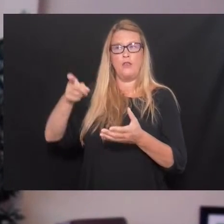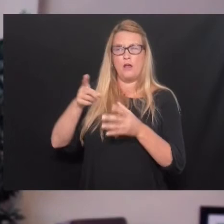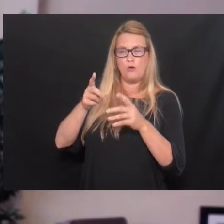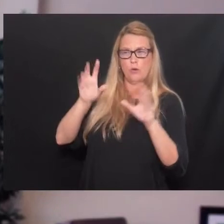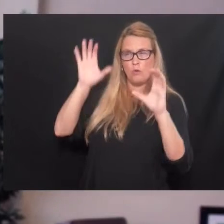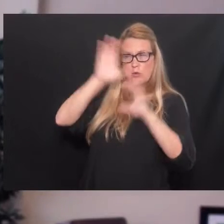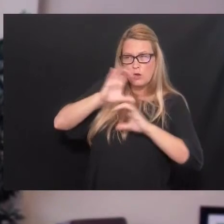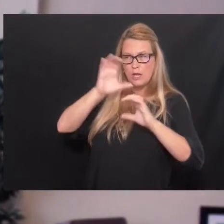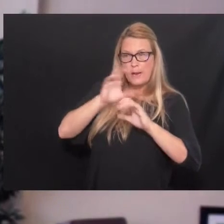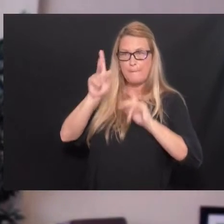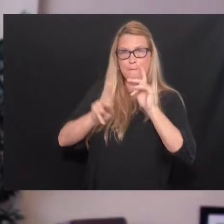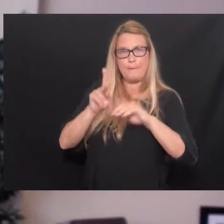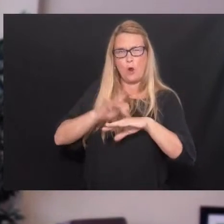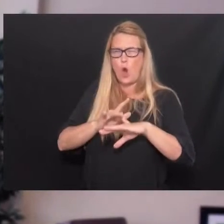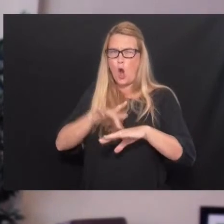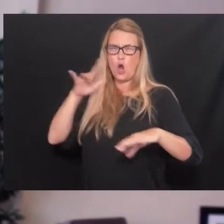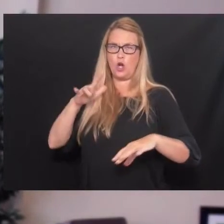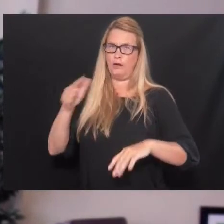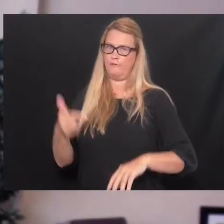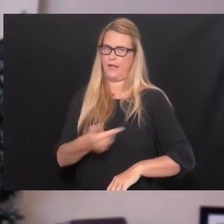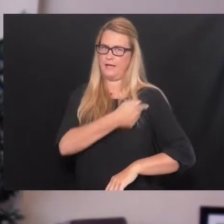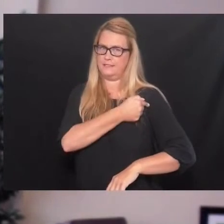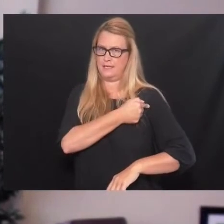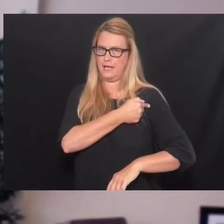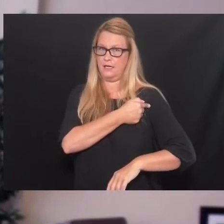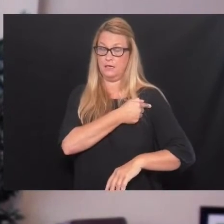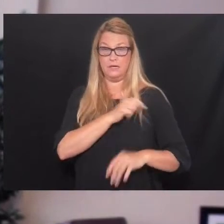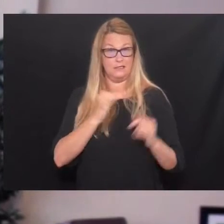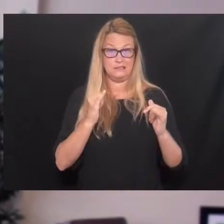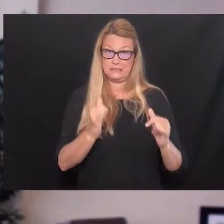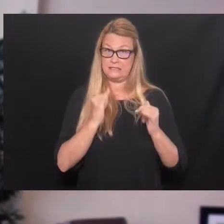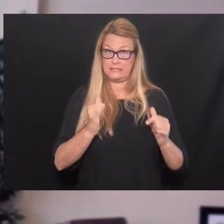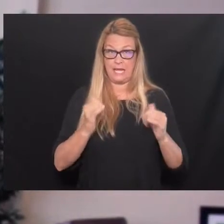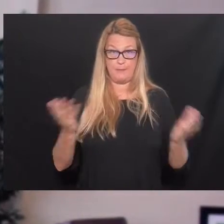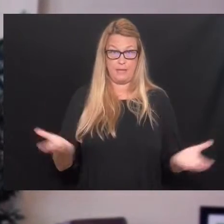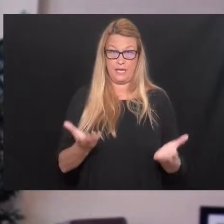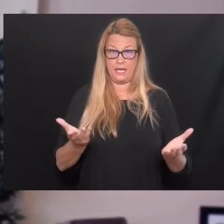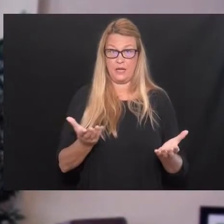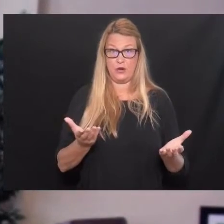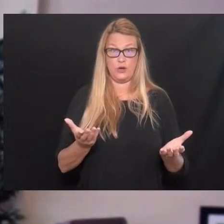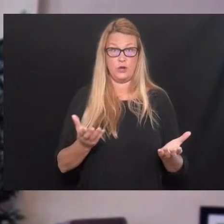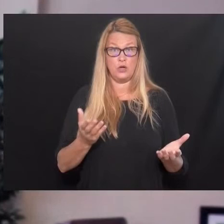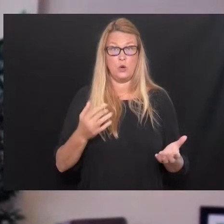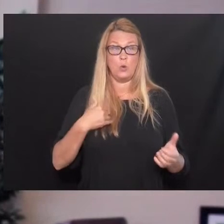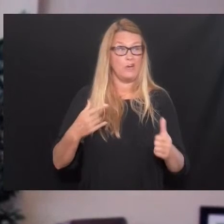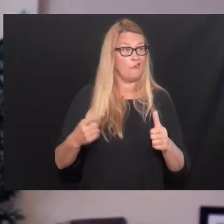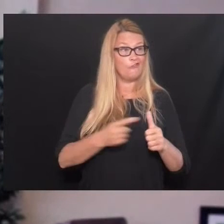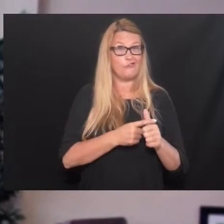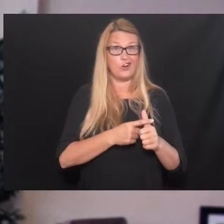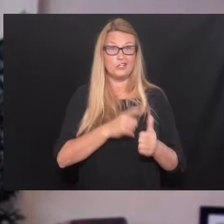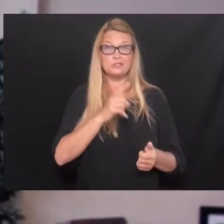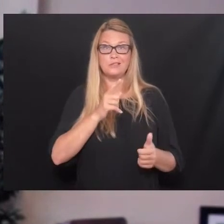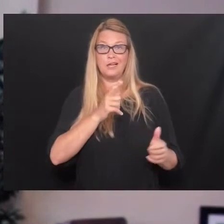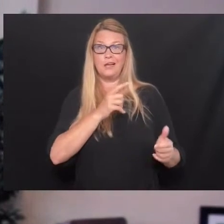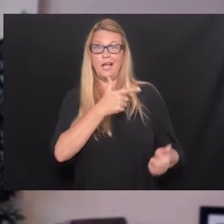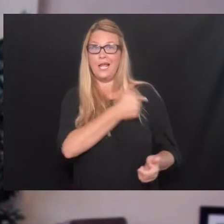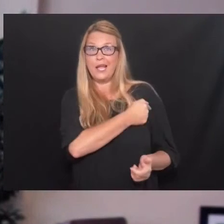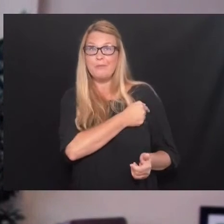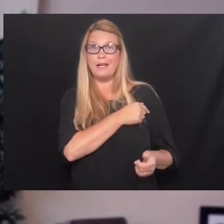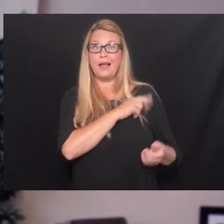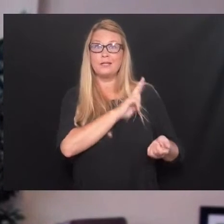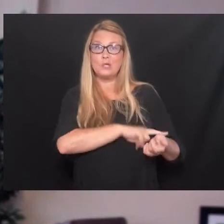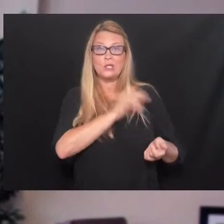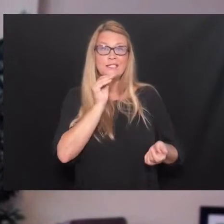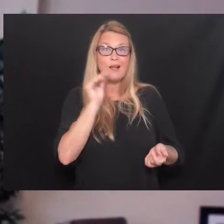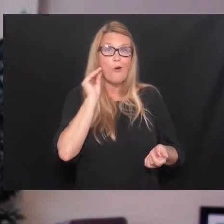vaccinated early in the pandemic, and remember, just like we were the first to immunize our nursing home population, and among